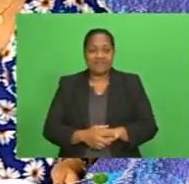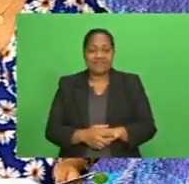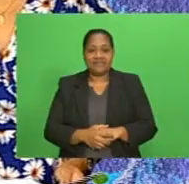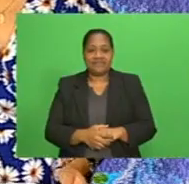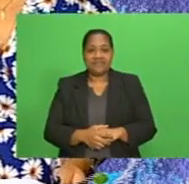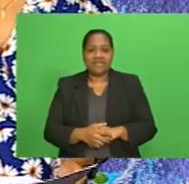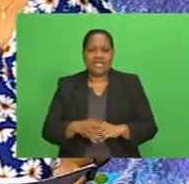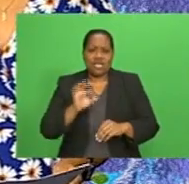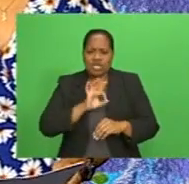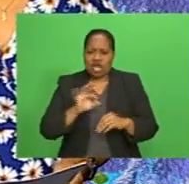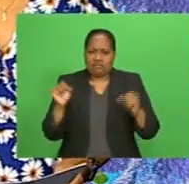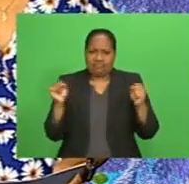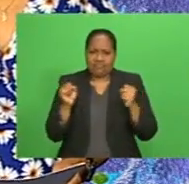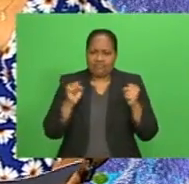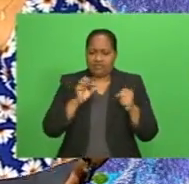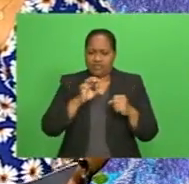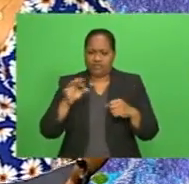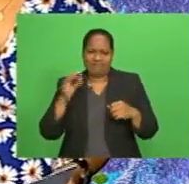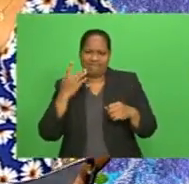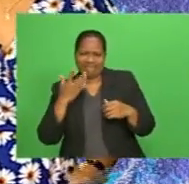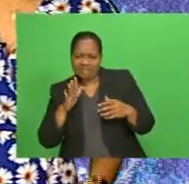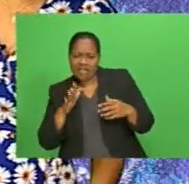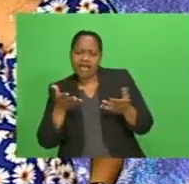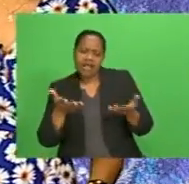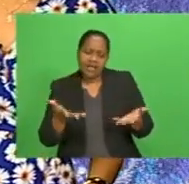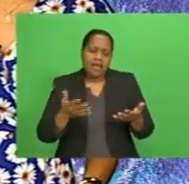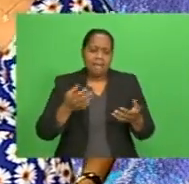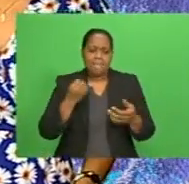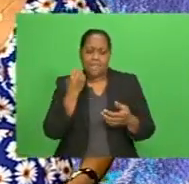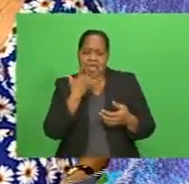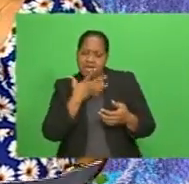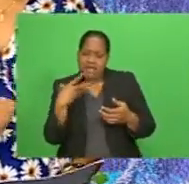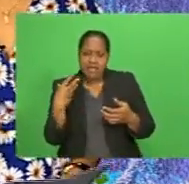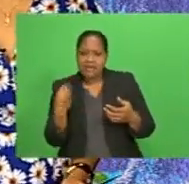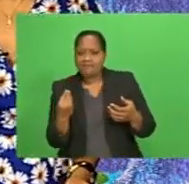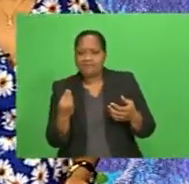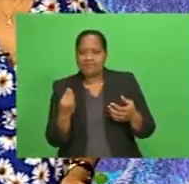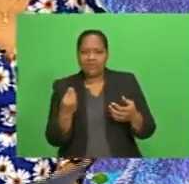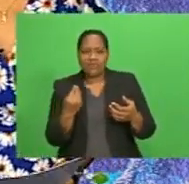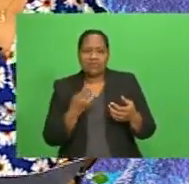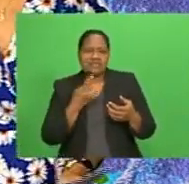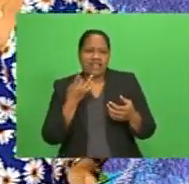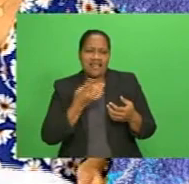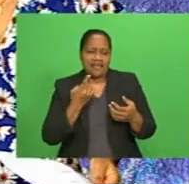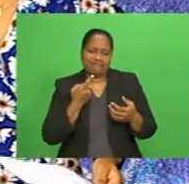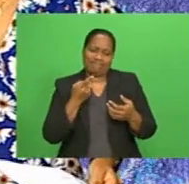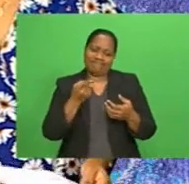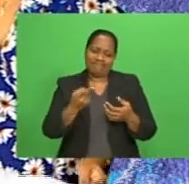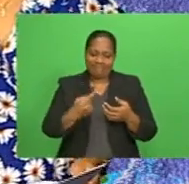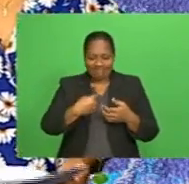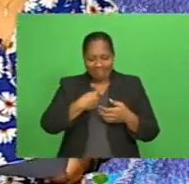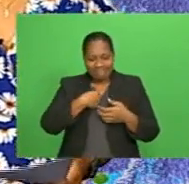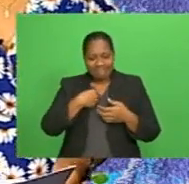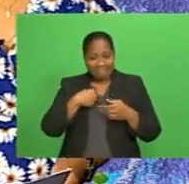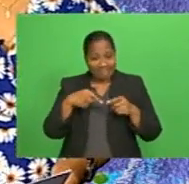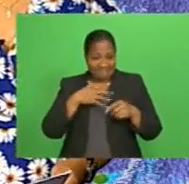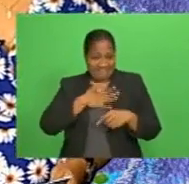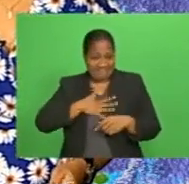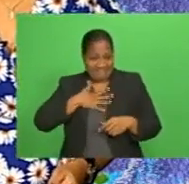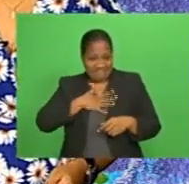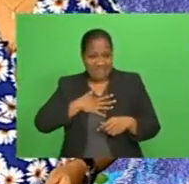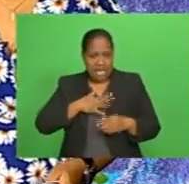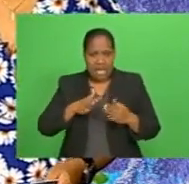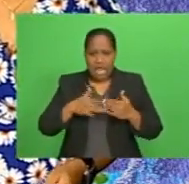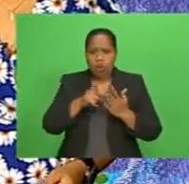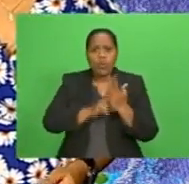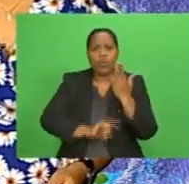too cold. It was beautifully laid out and just the kind you and I adore. I just realized it's June already and